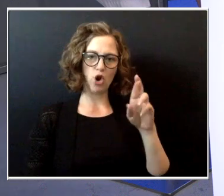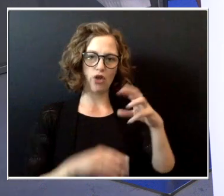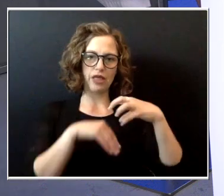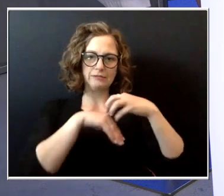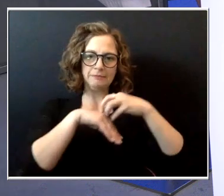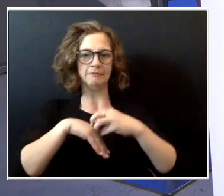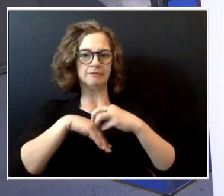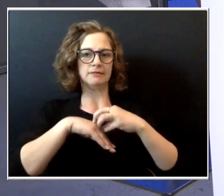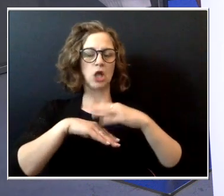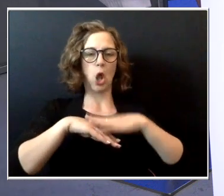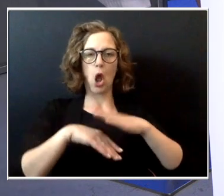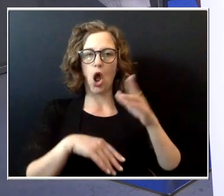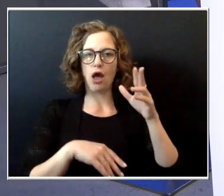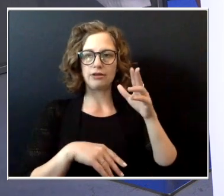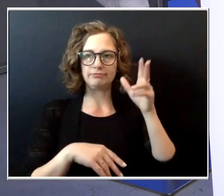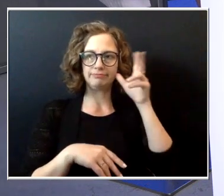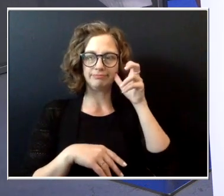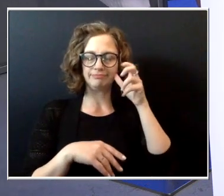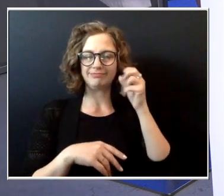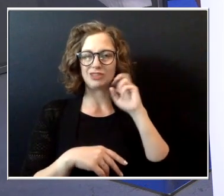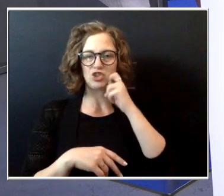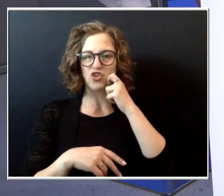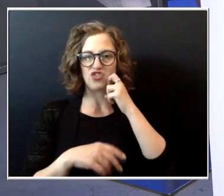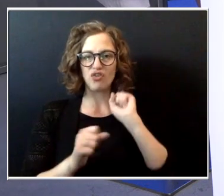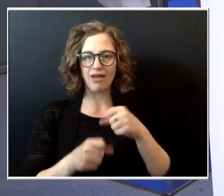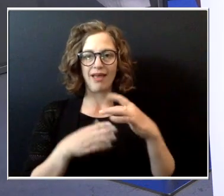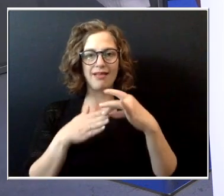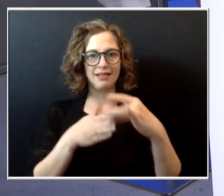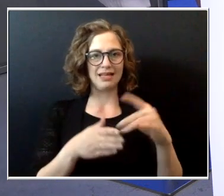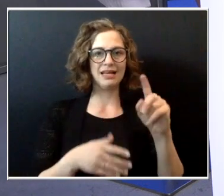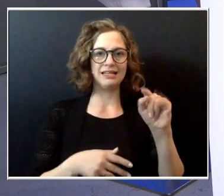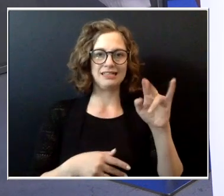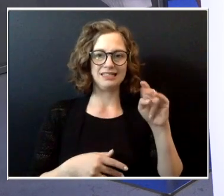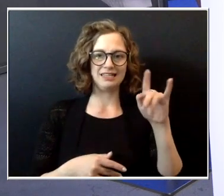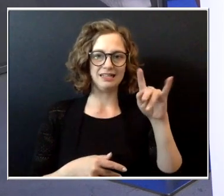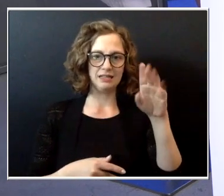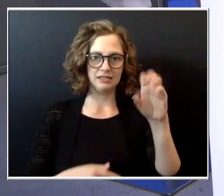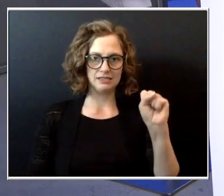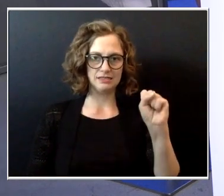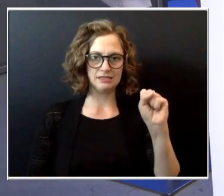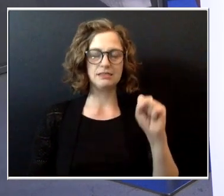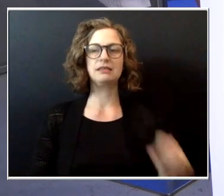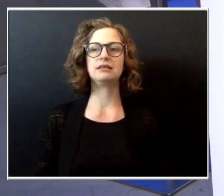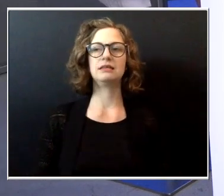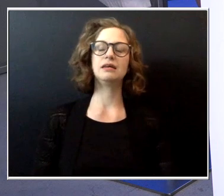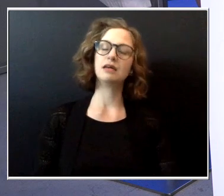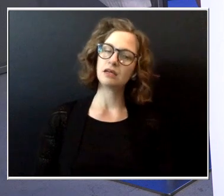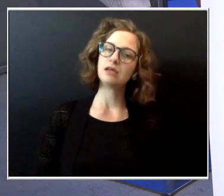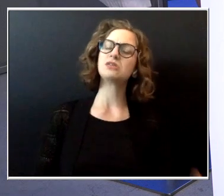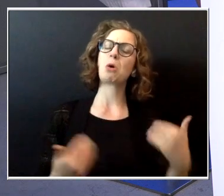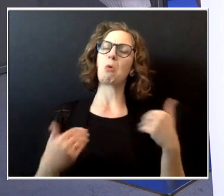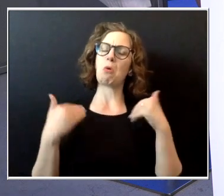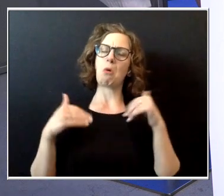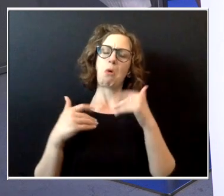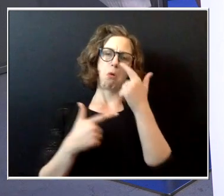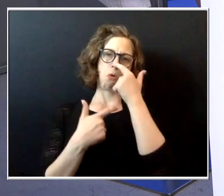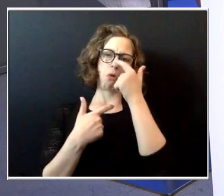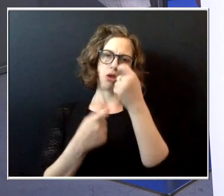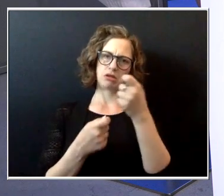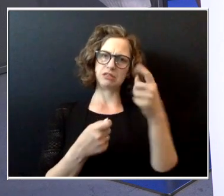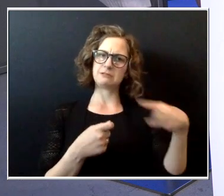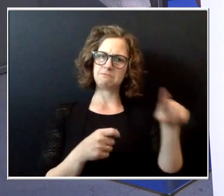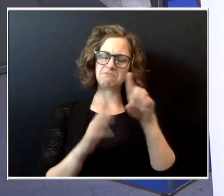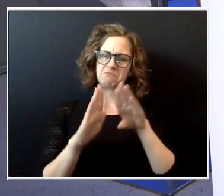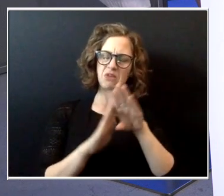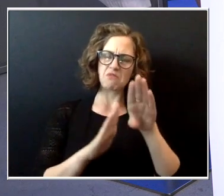different than what we're talking about today with tinnitus. And this is kind of some pretty interesting stuff that you guys are developing it. So